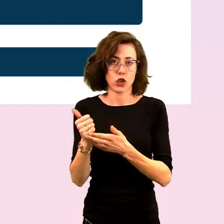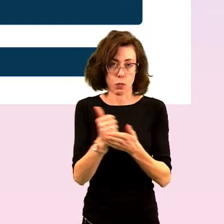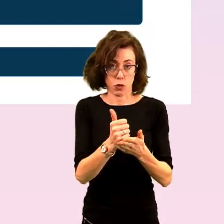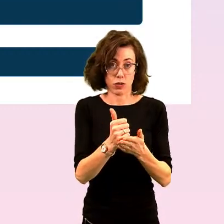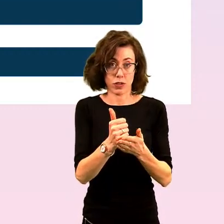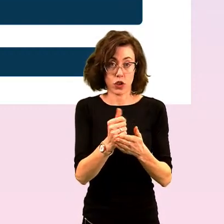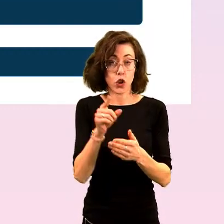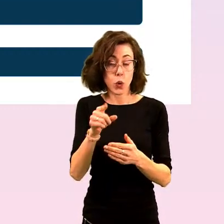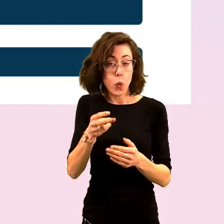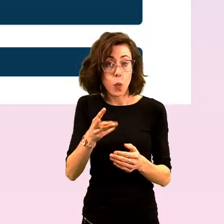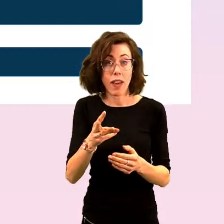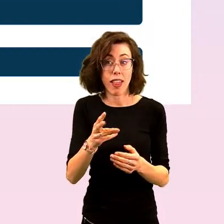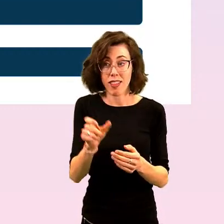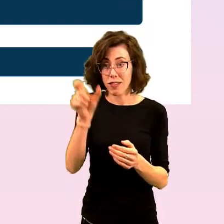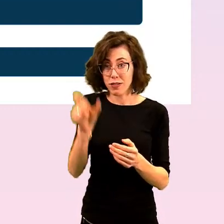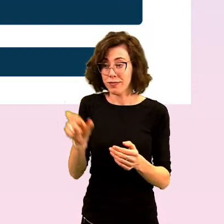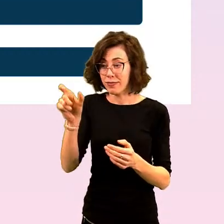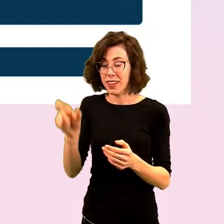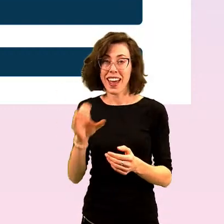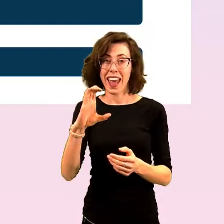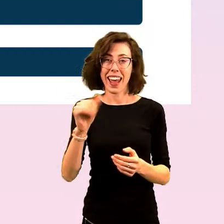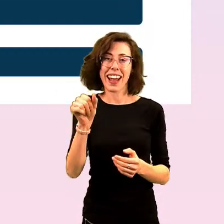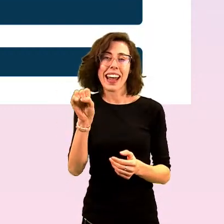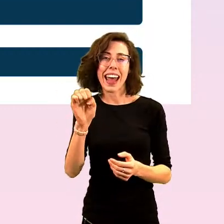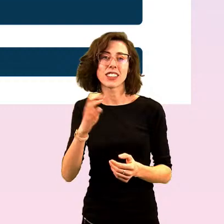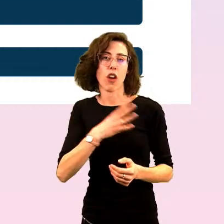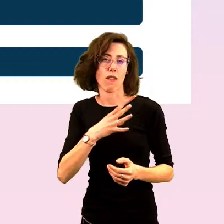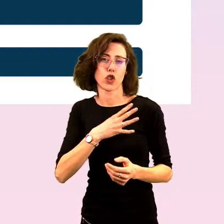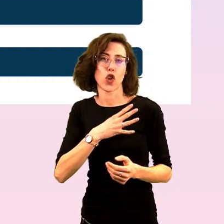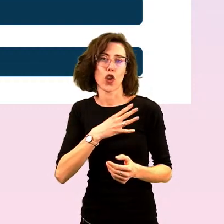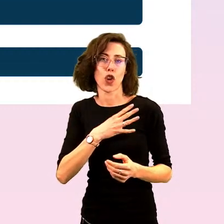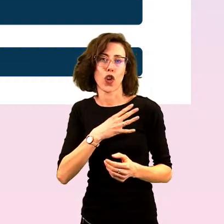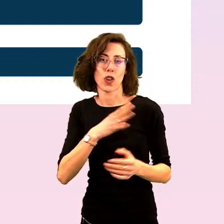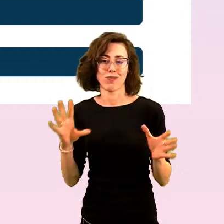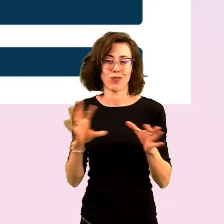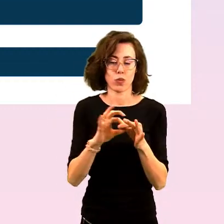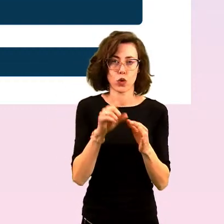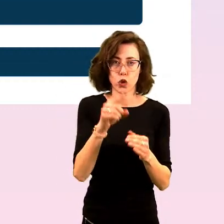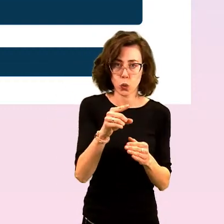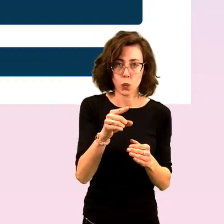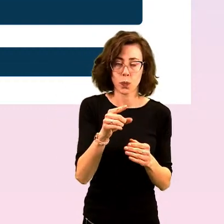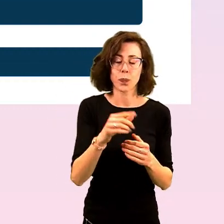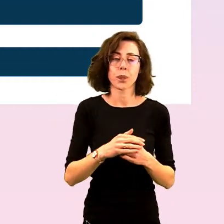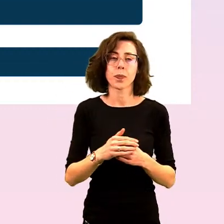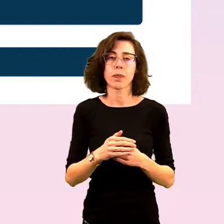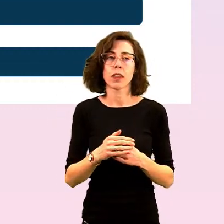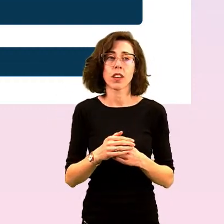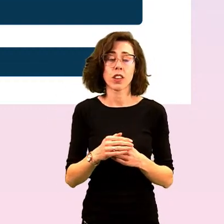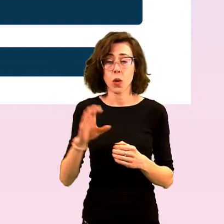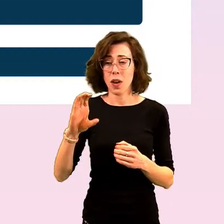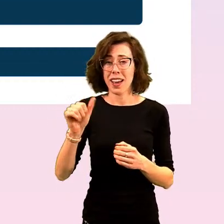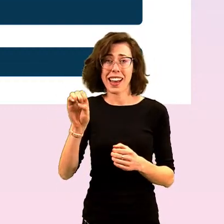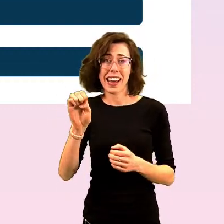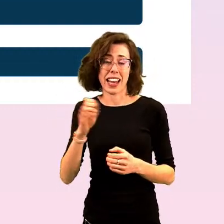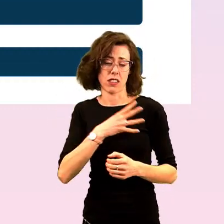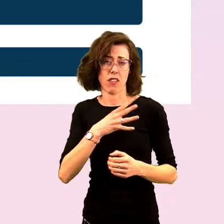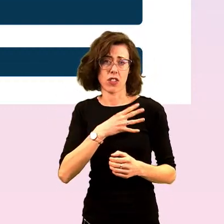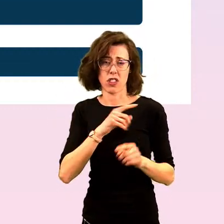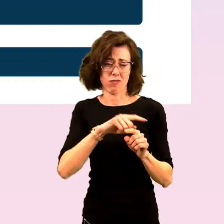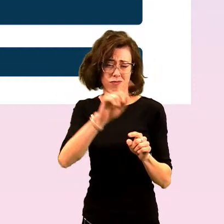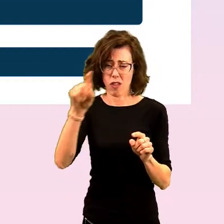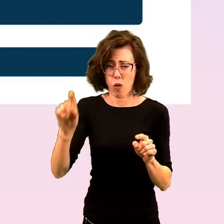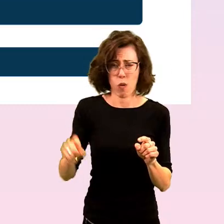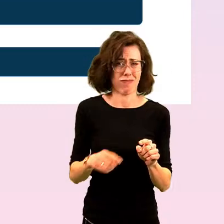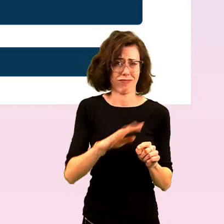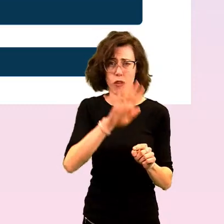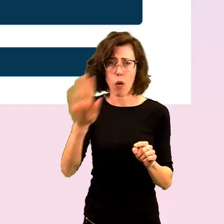actually engage with you in terms of pathway, what you're proposing to do. So we have case officers around the country. Every Intro centre